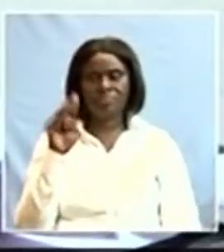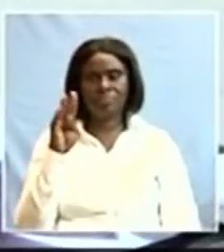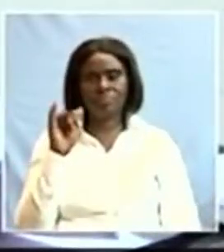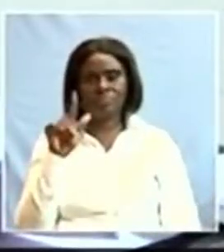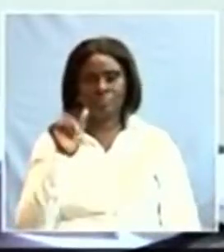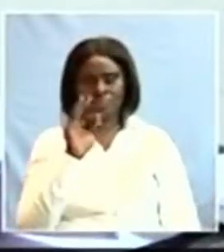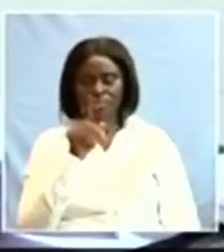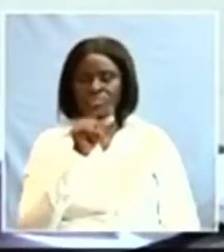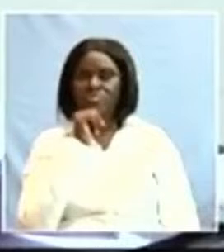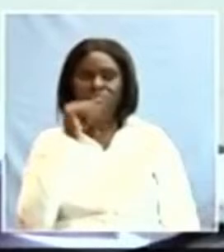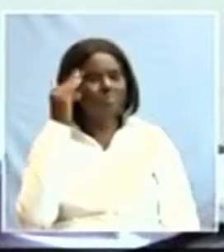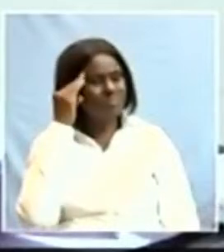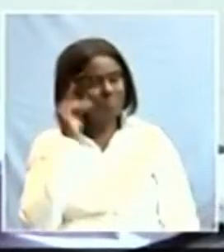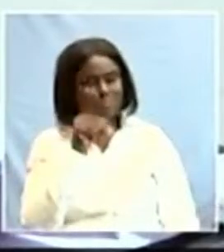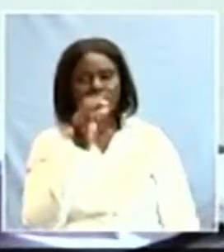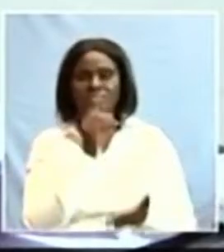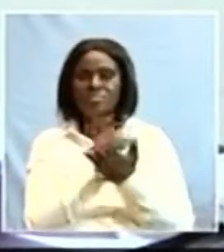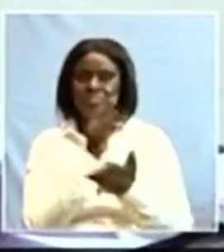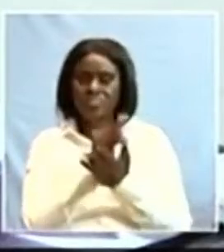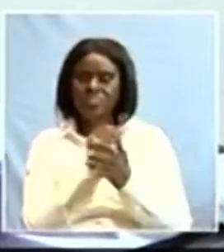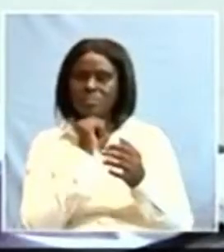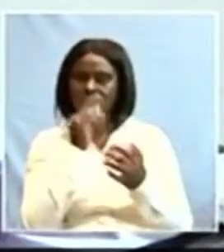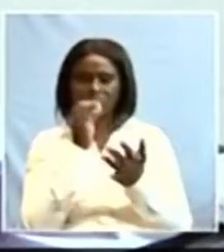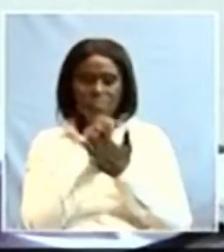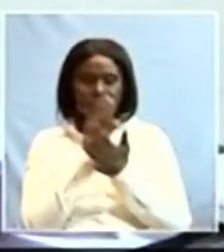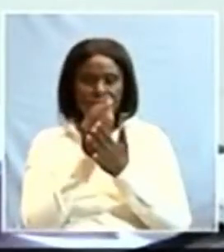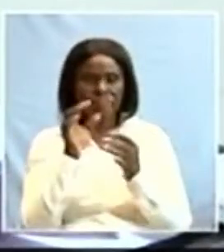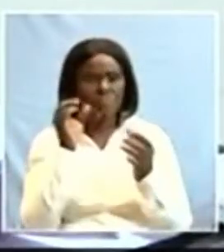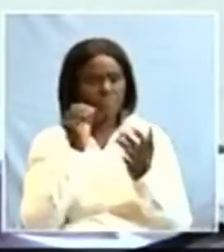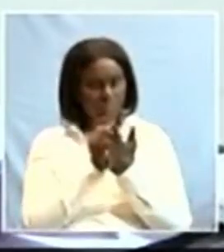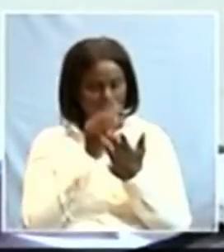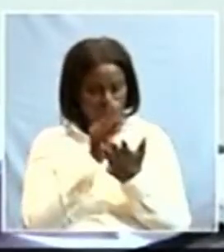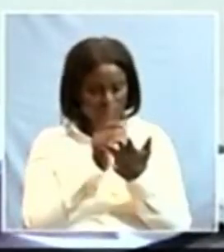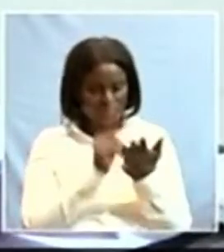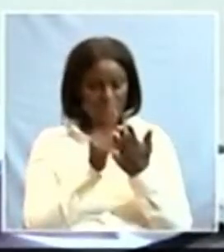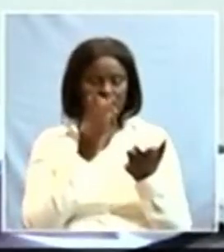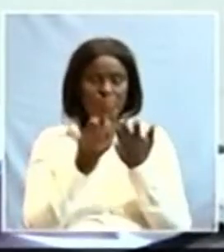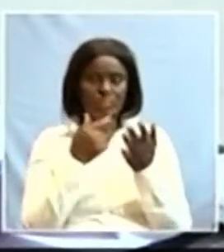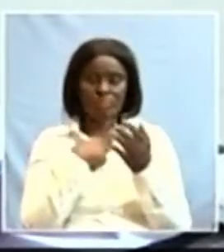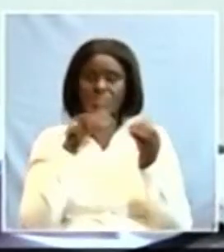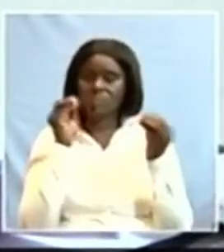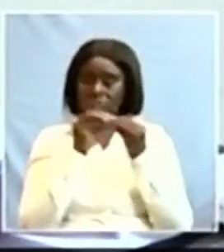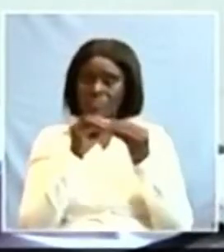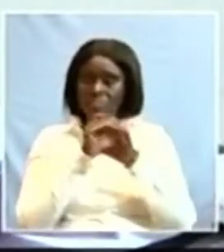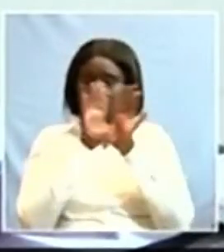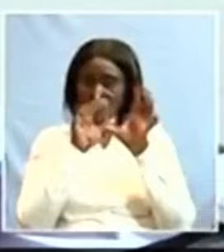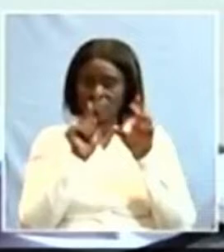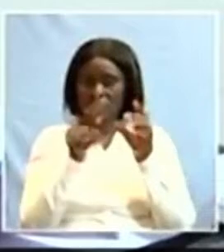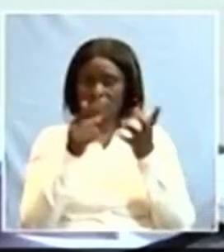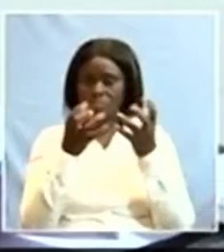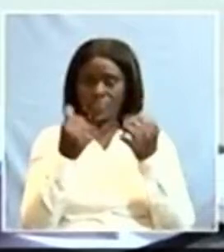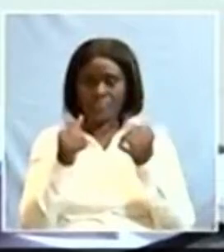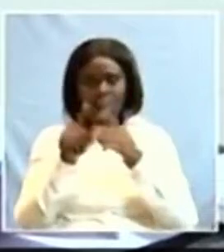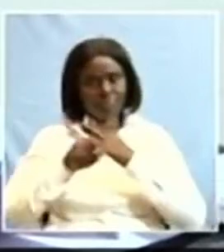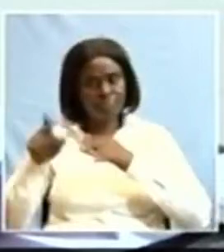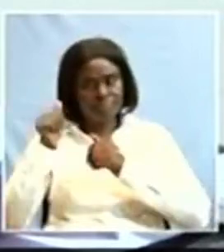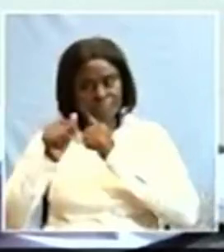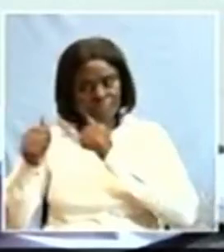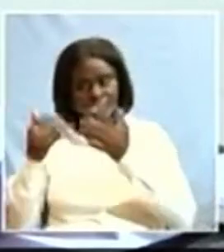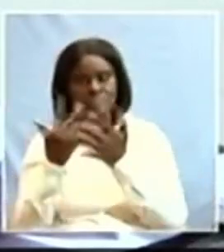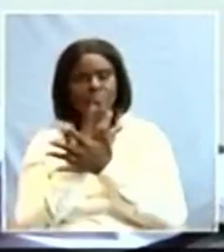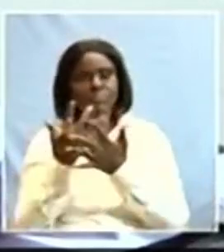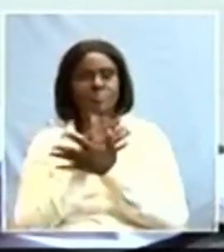you don't know the particular office, not officer, office. Maybe I put it this way. You want to run away because you